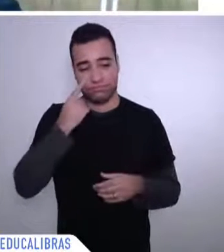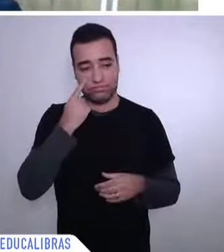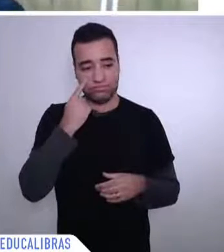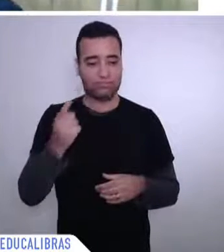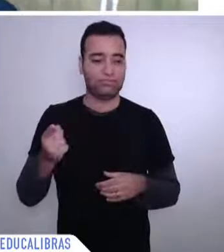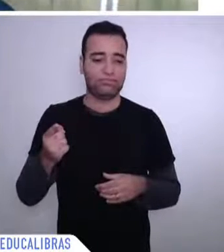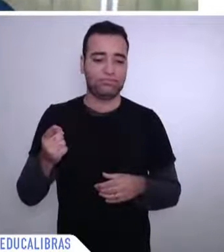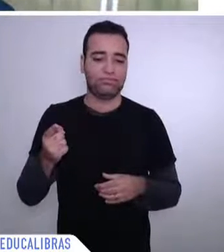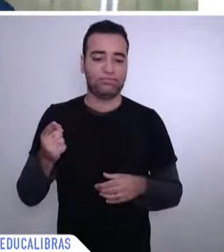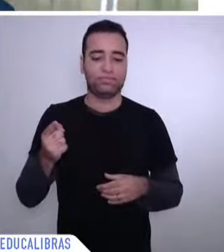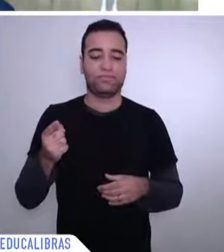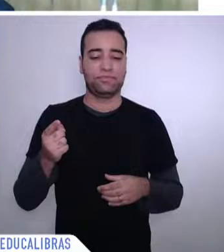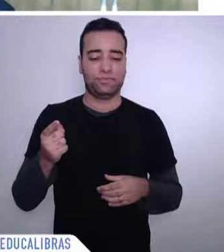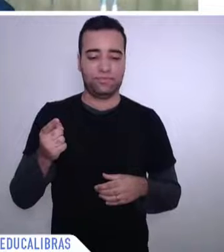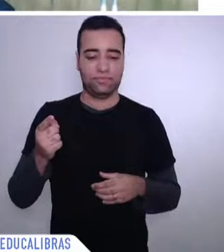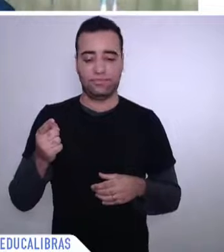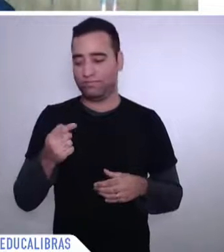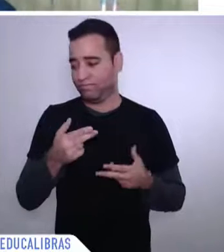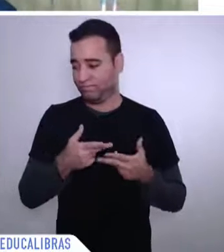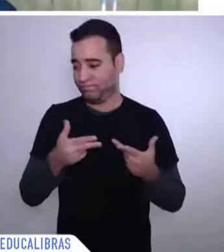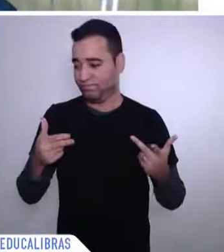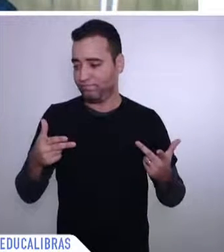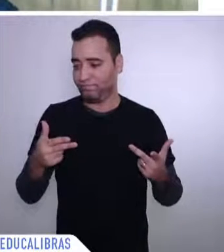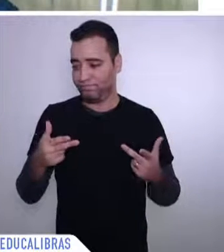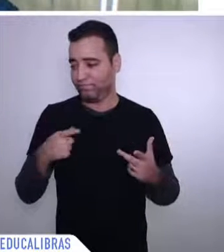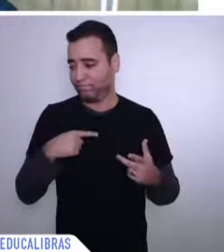can carry out their functions every day.